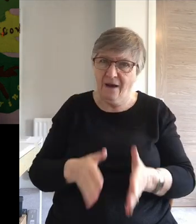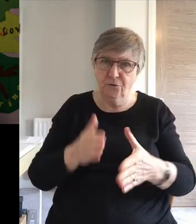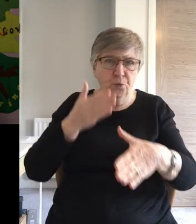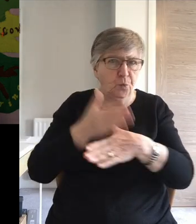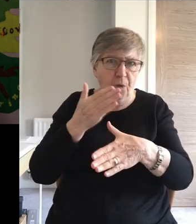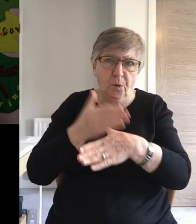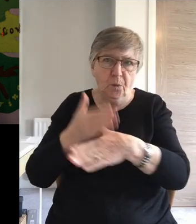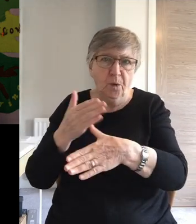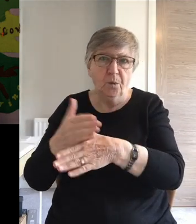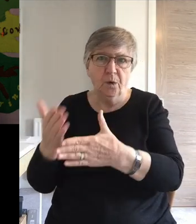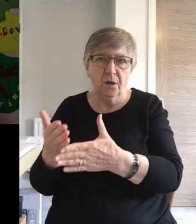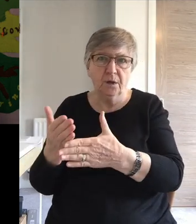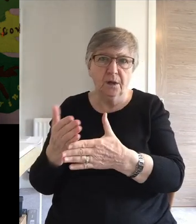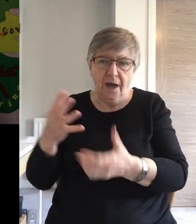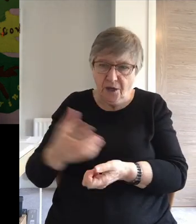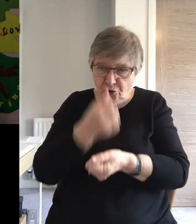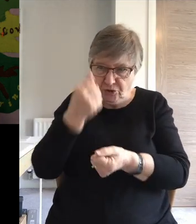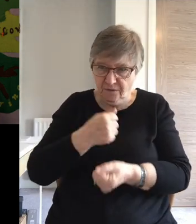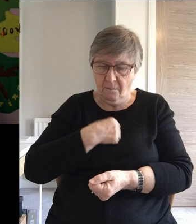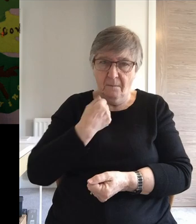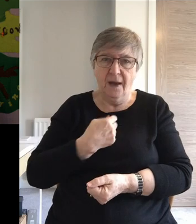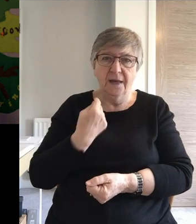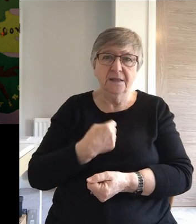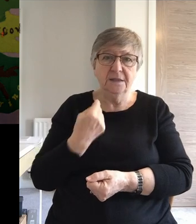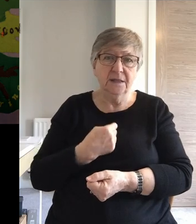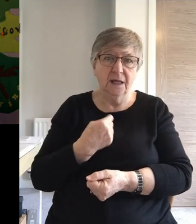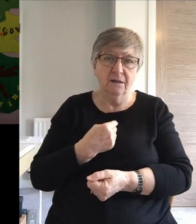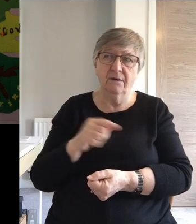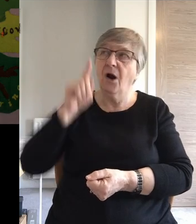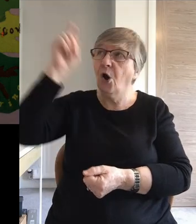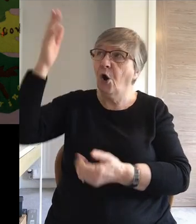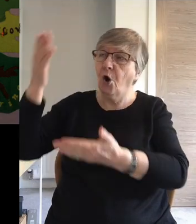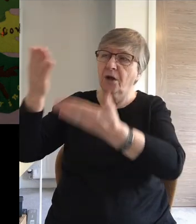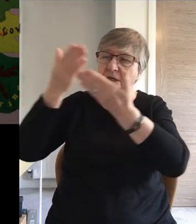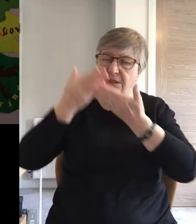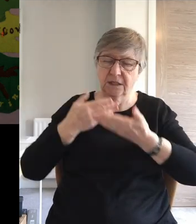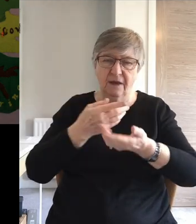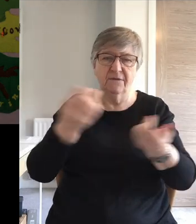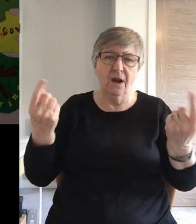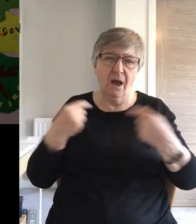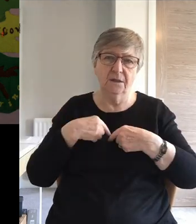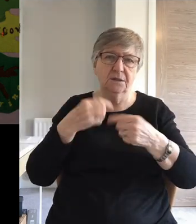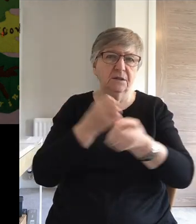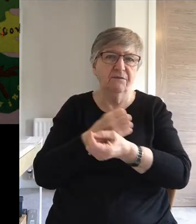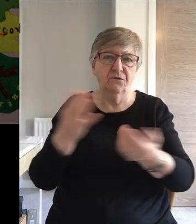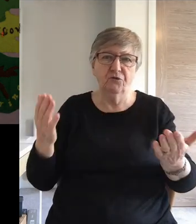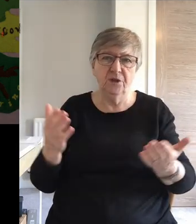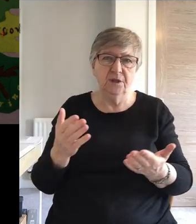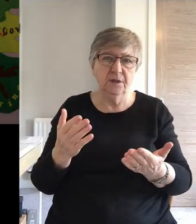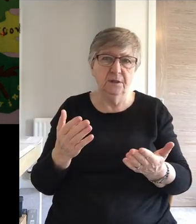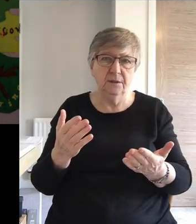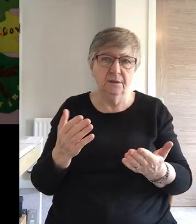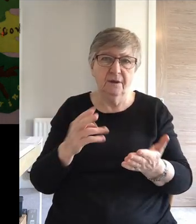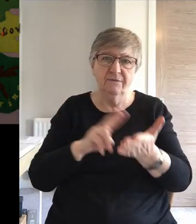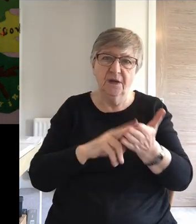to earn it. We don't have to achieve it. It's been provided, verses 1 to 6.